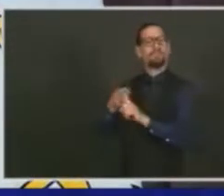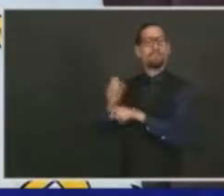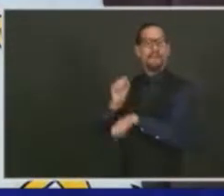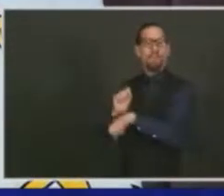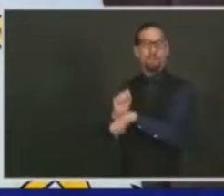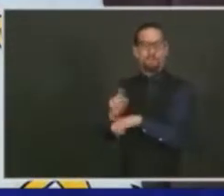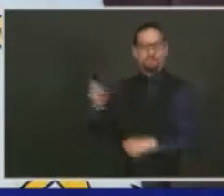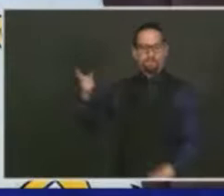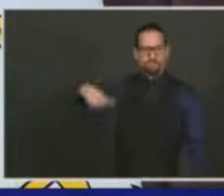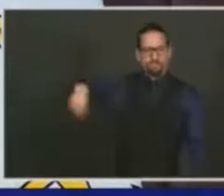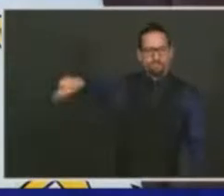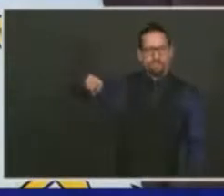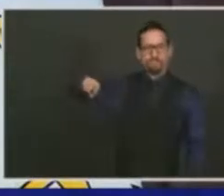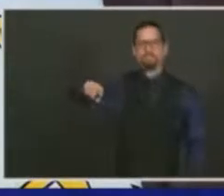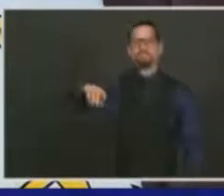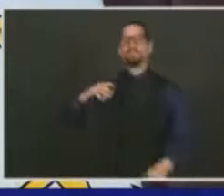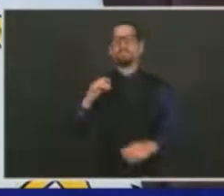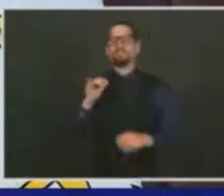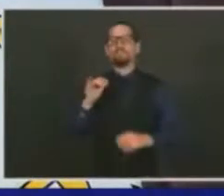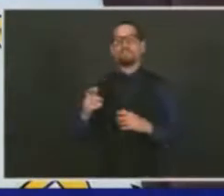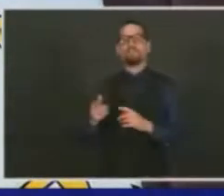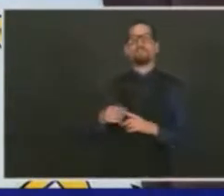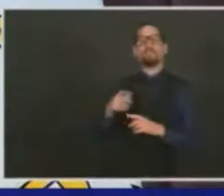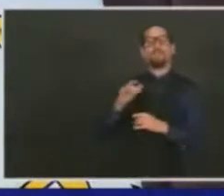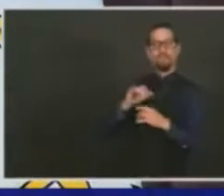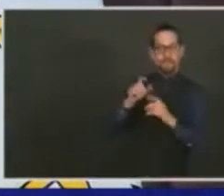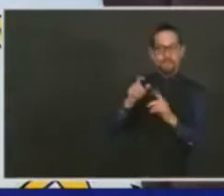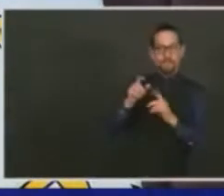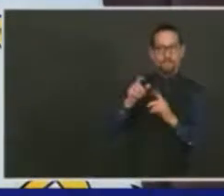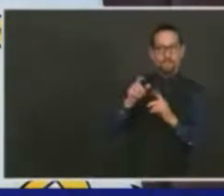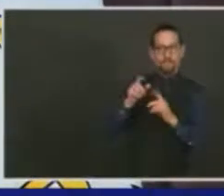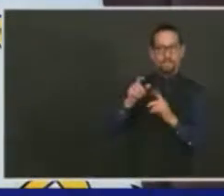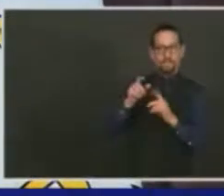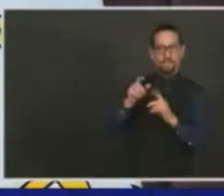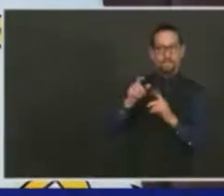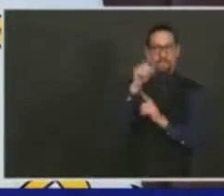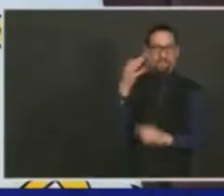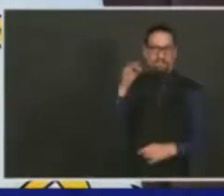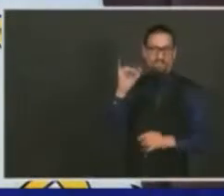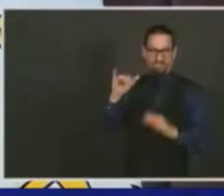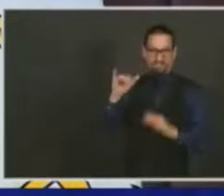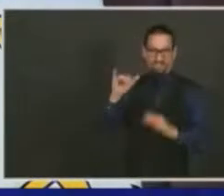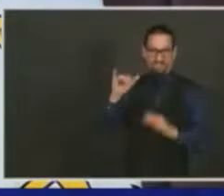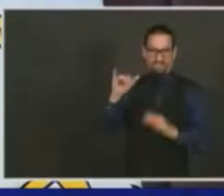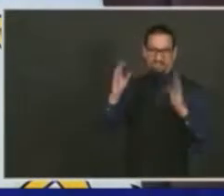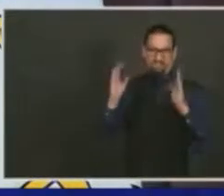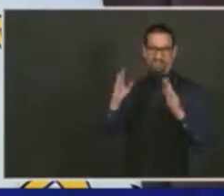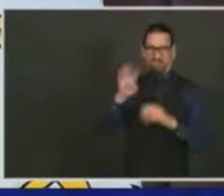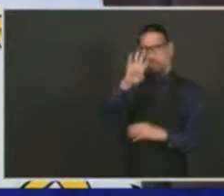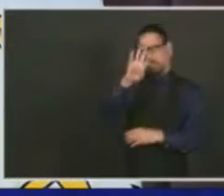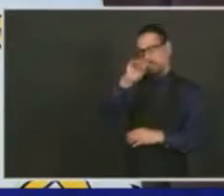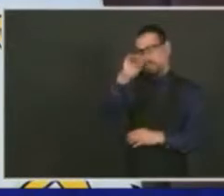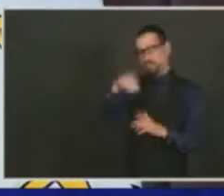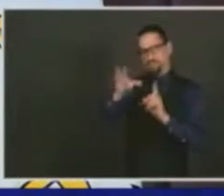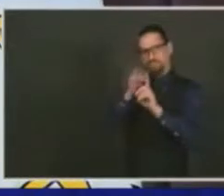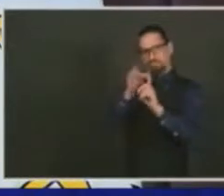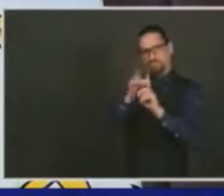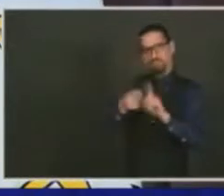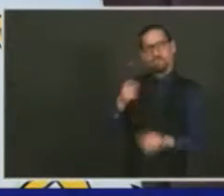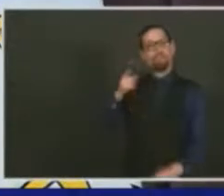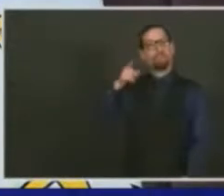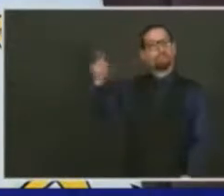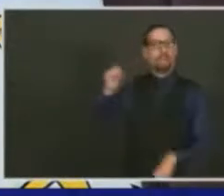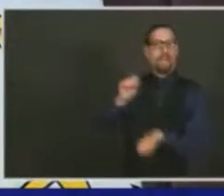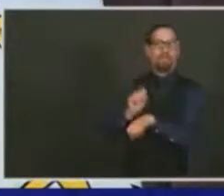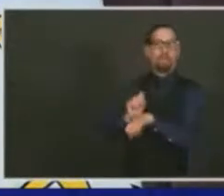October 13th and 19th, were associated with work settings. 75 cases were associated